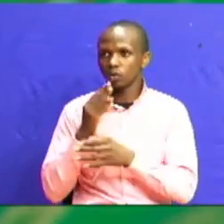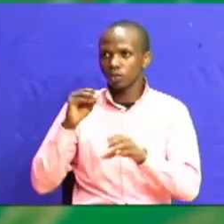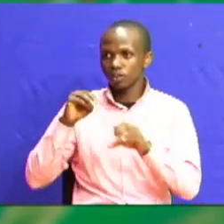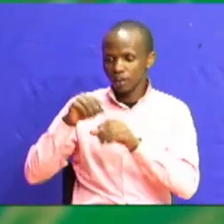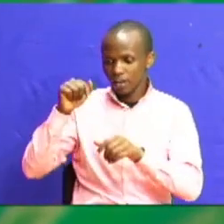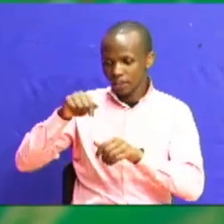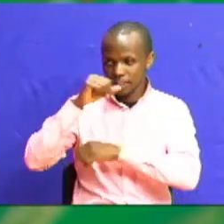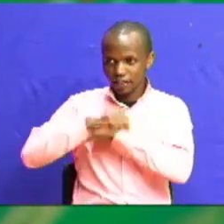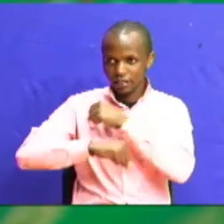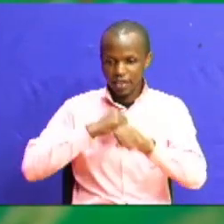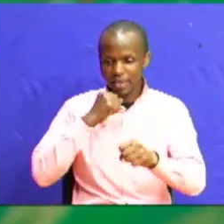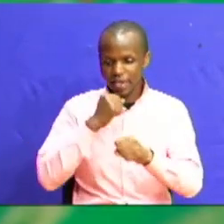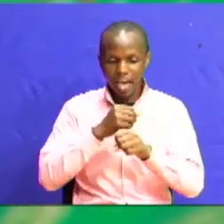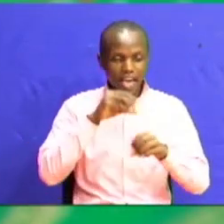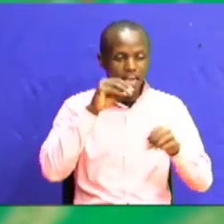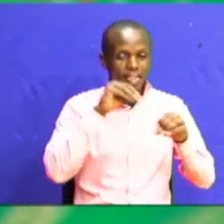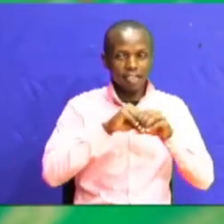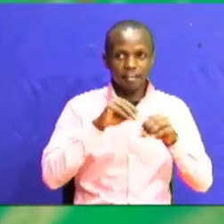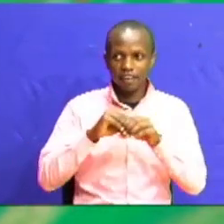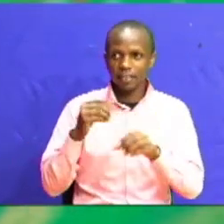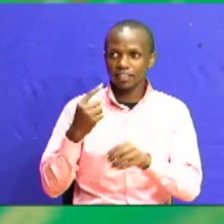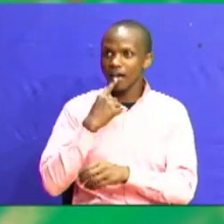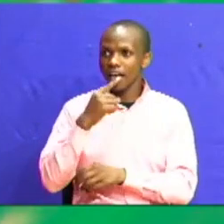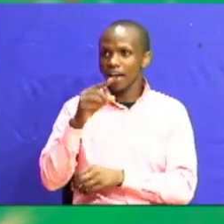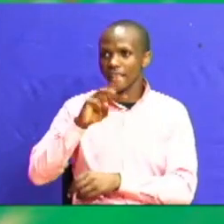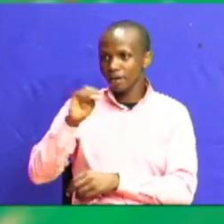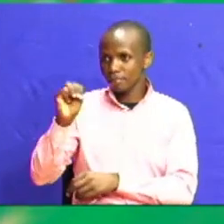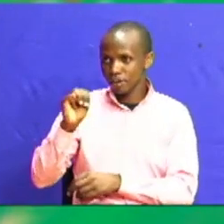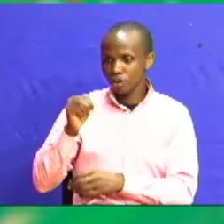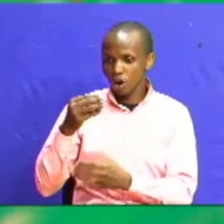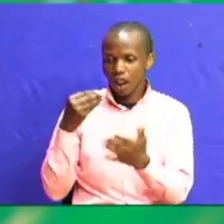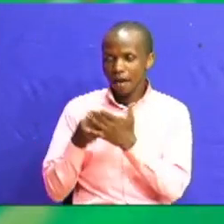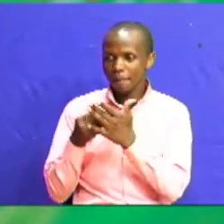are going to be investing 100 million Kenya shillings